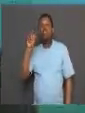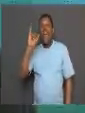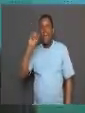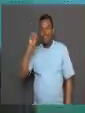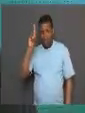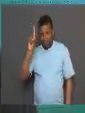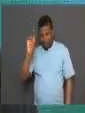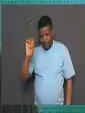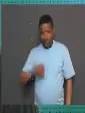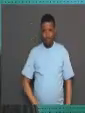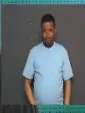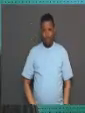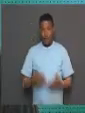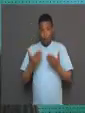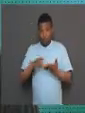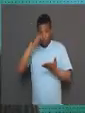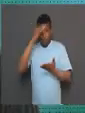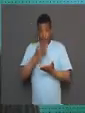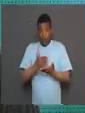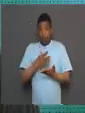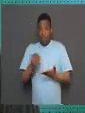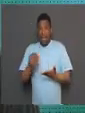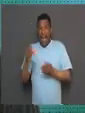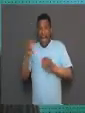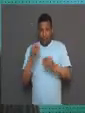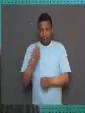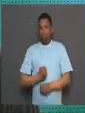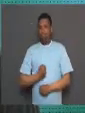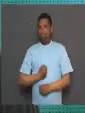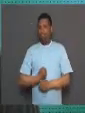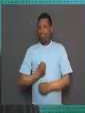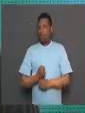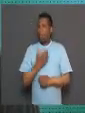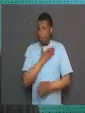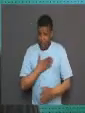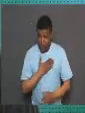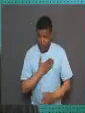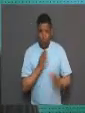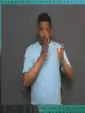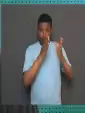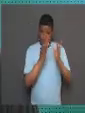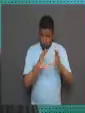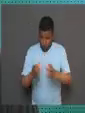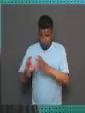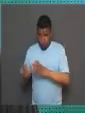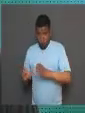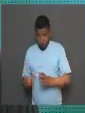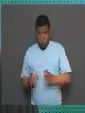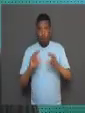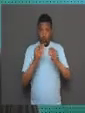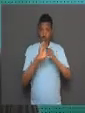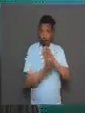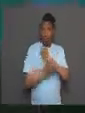Let us pause the lesson and do an activity. Please form into your discussion groups.